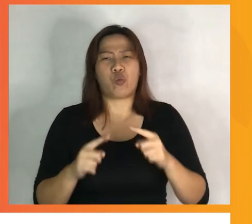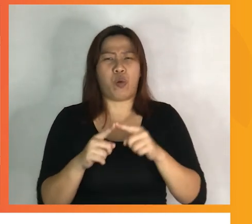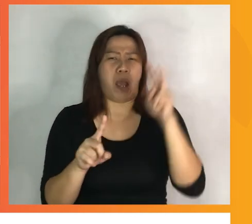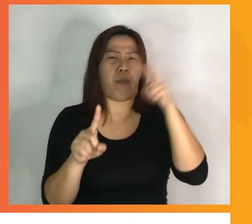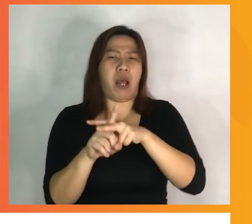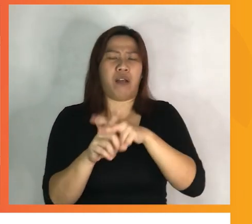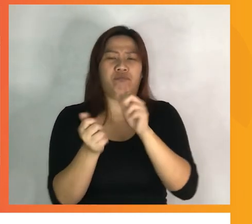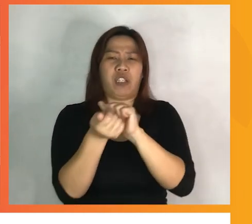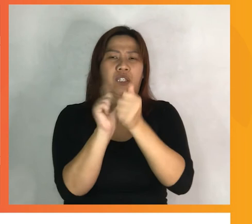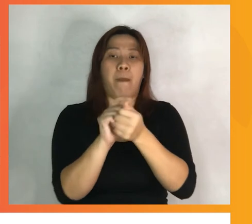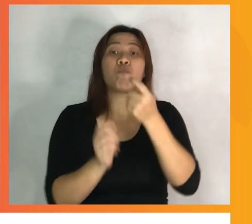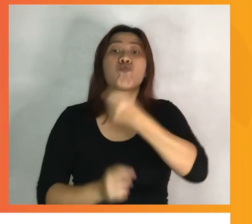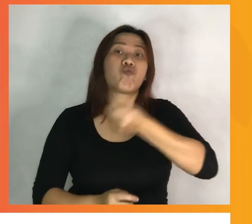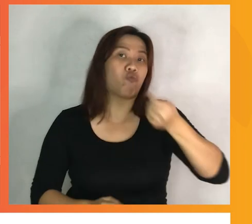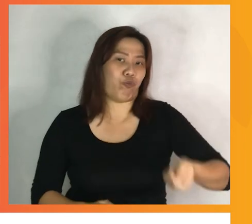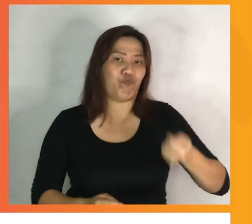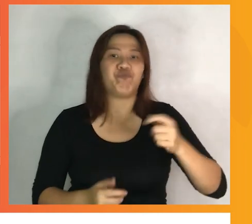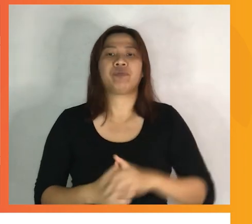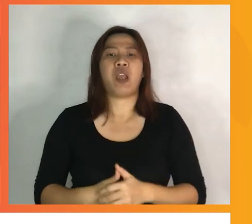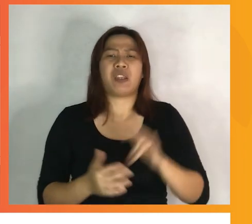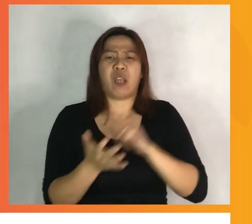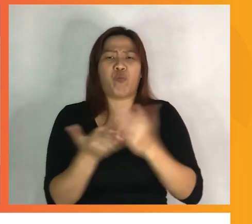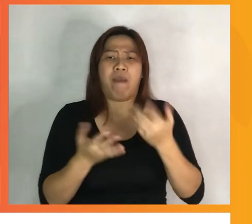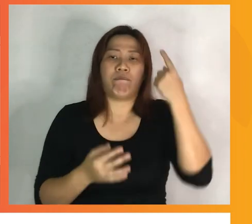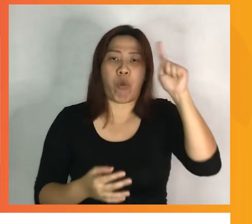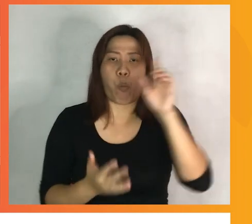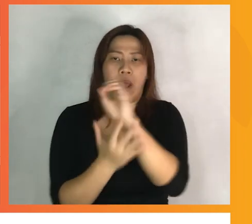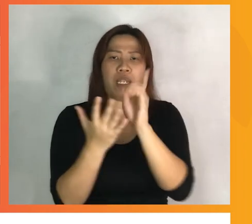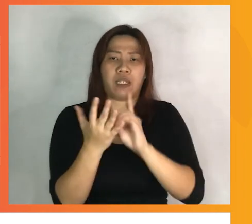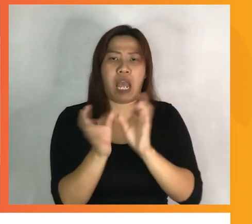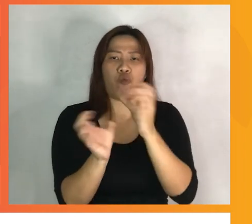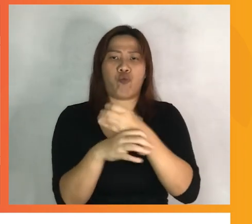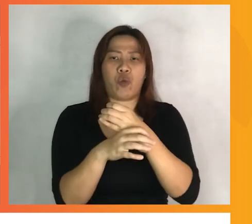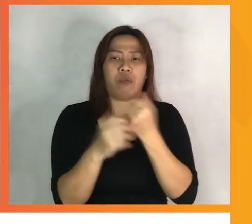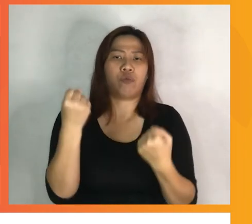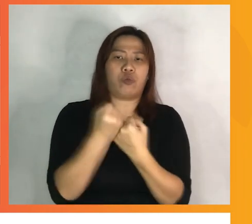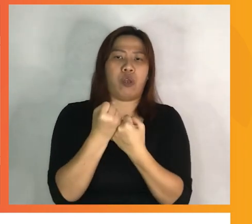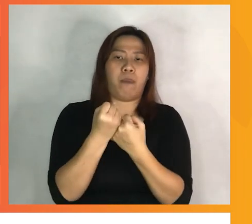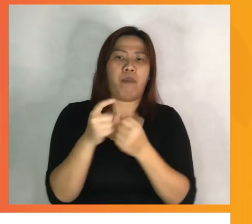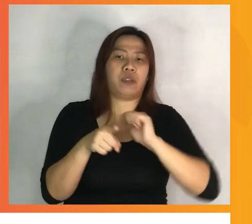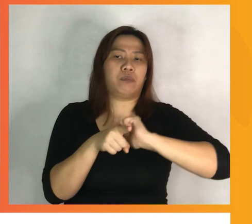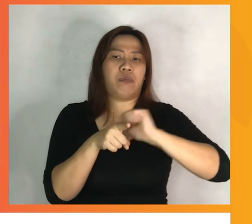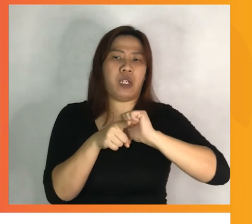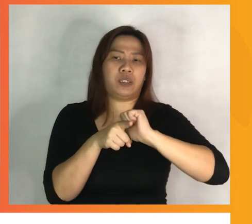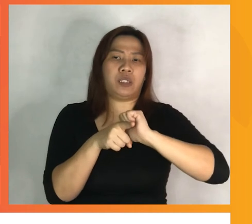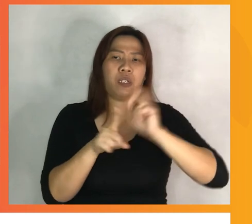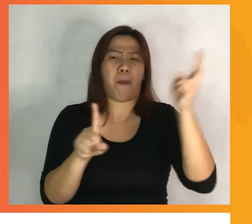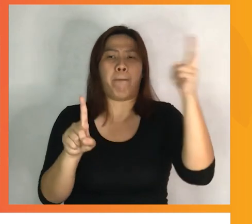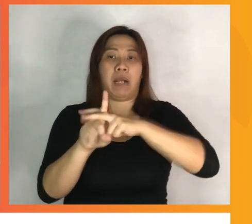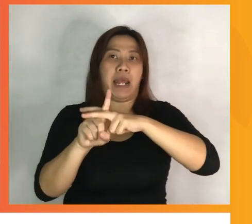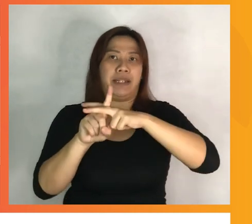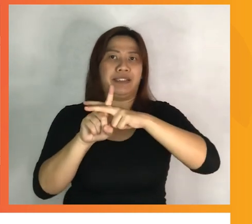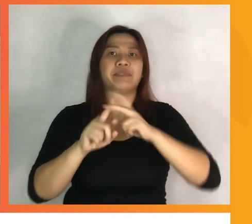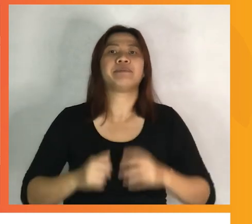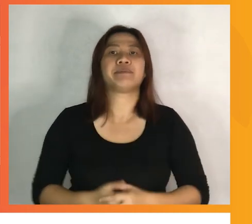to apply adaptation tool. That's what it's for. It was designed and conceived to support practice